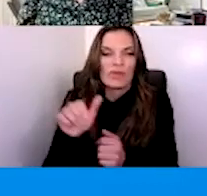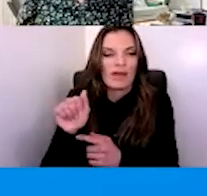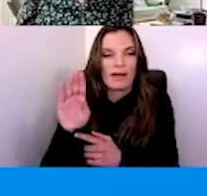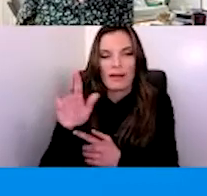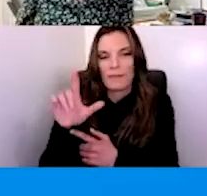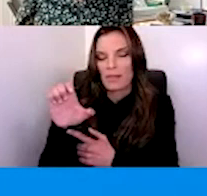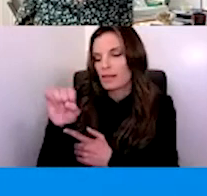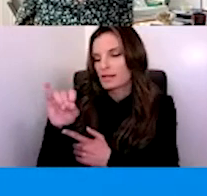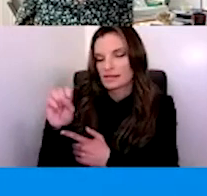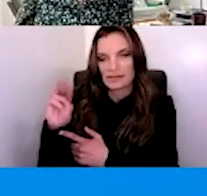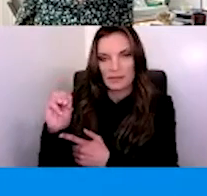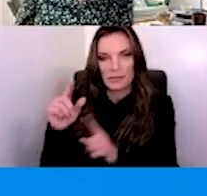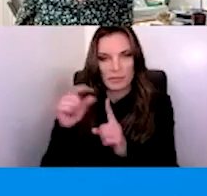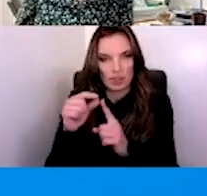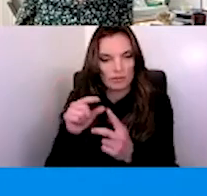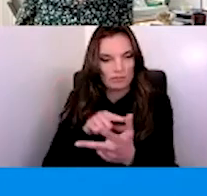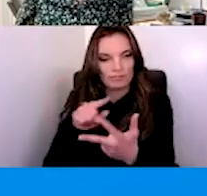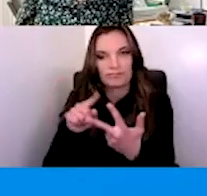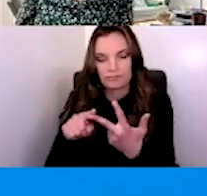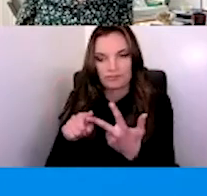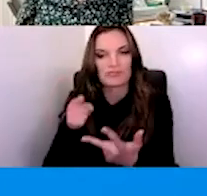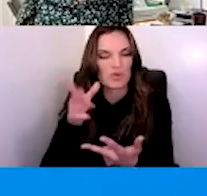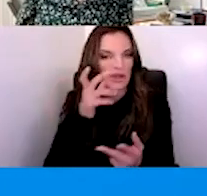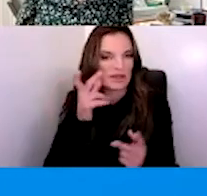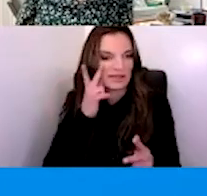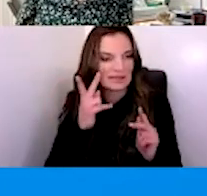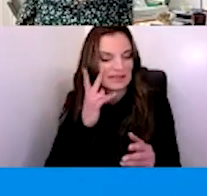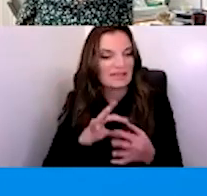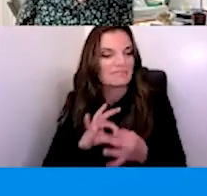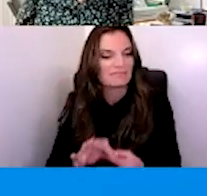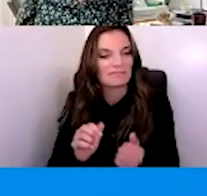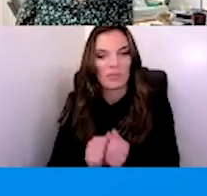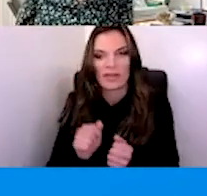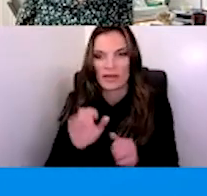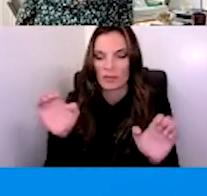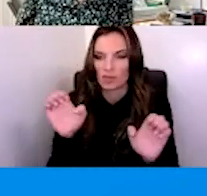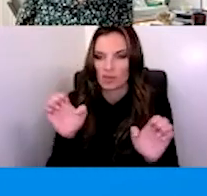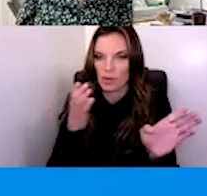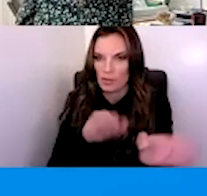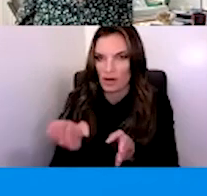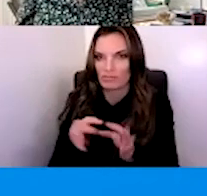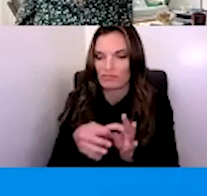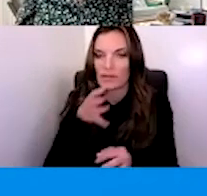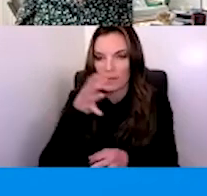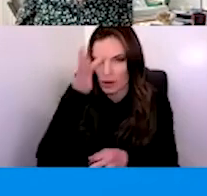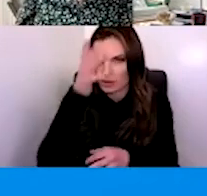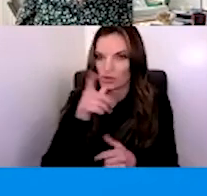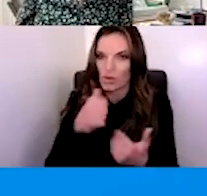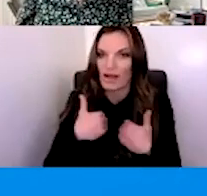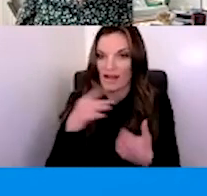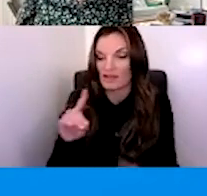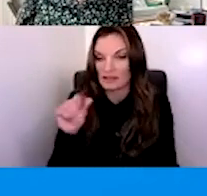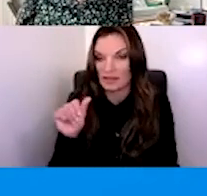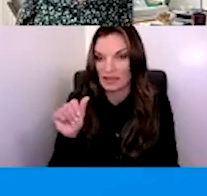see across your work as you consider emergency preparedness related to parents with disabilities. So the first